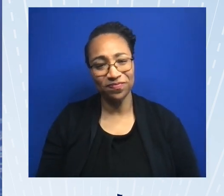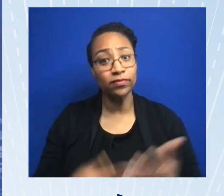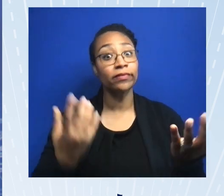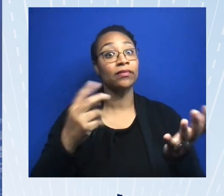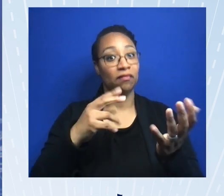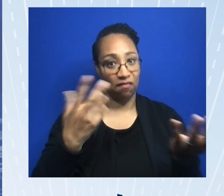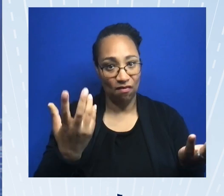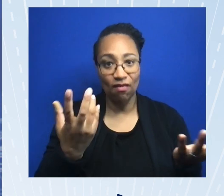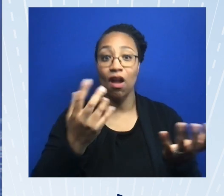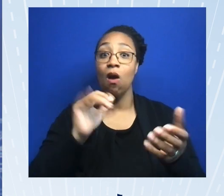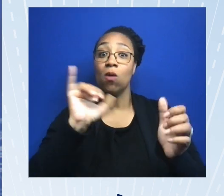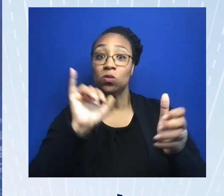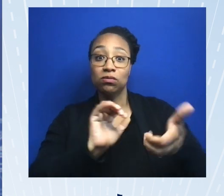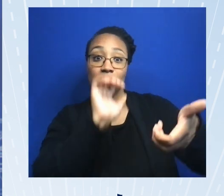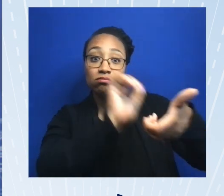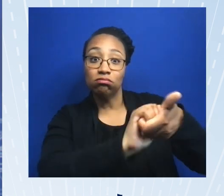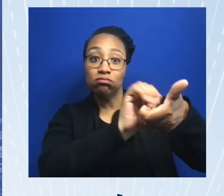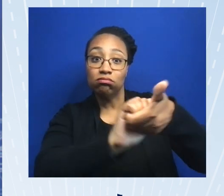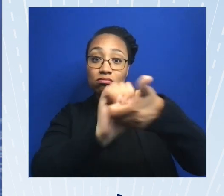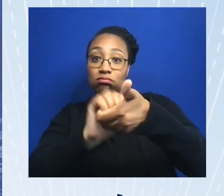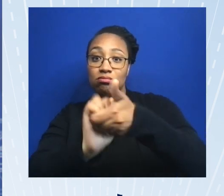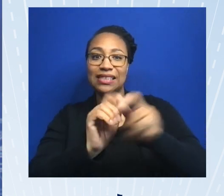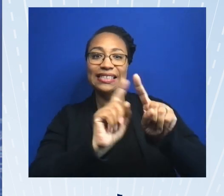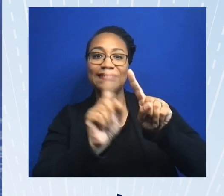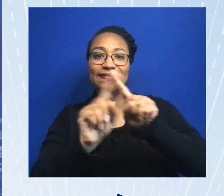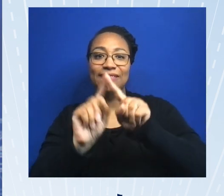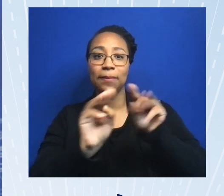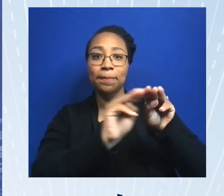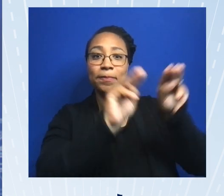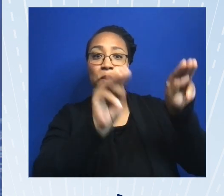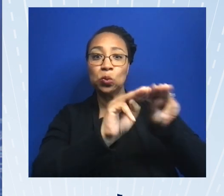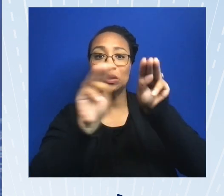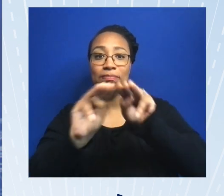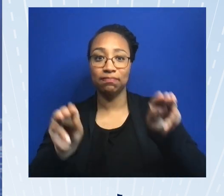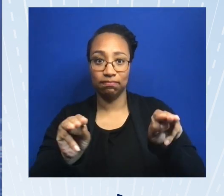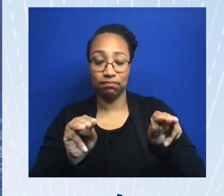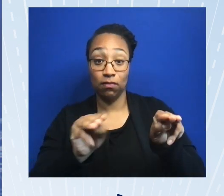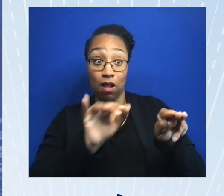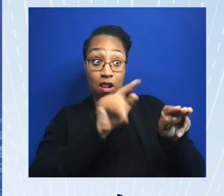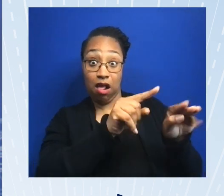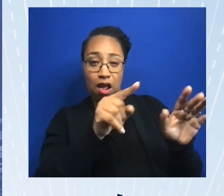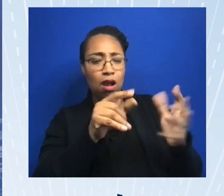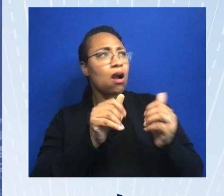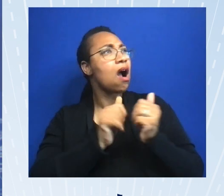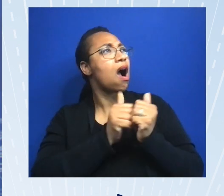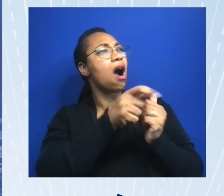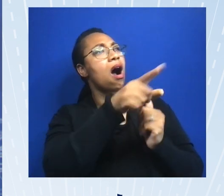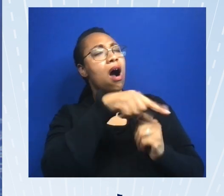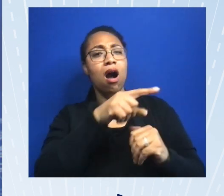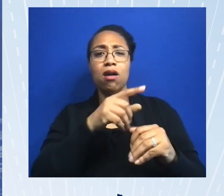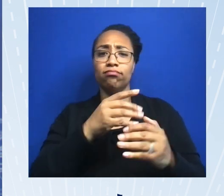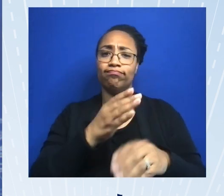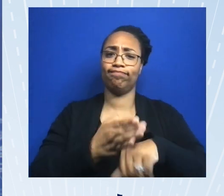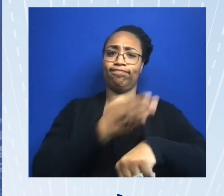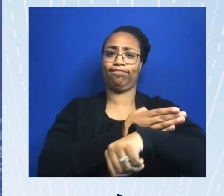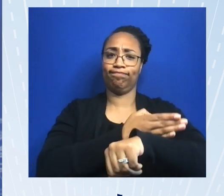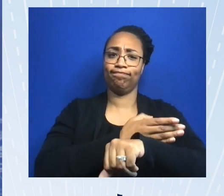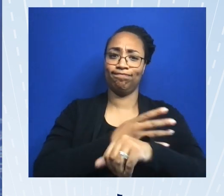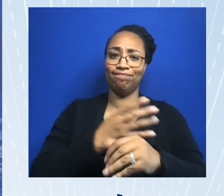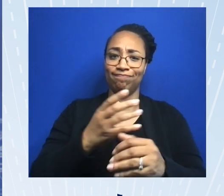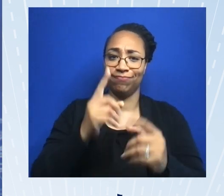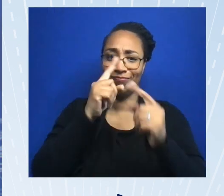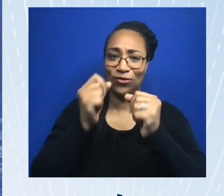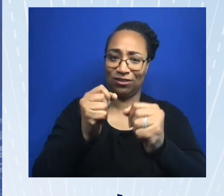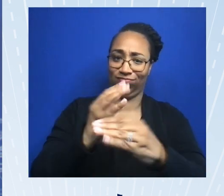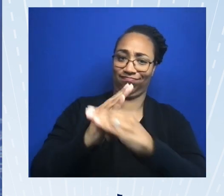on countering anti-Semitism. Another pillar of the strategy is focused on increasing cross-community